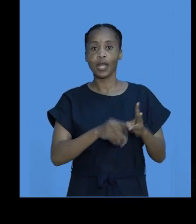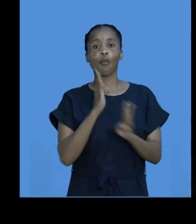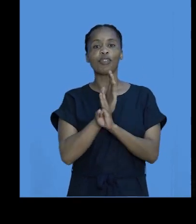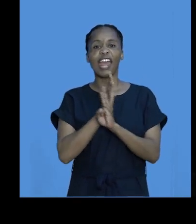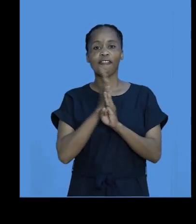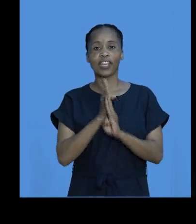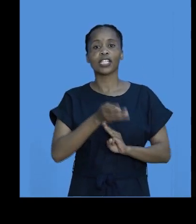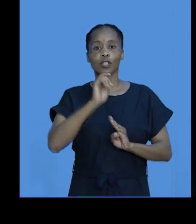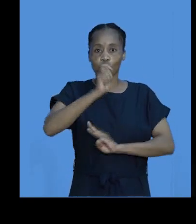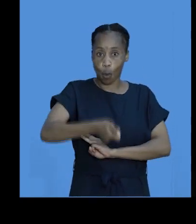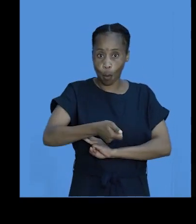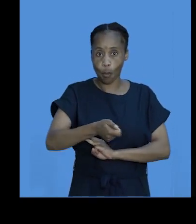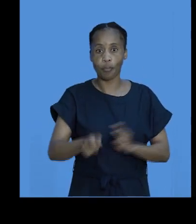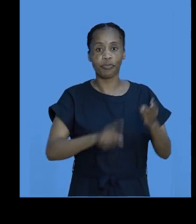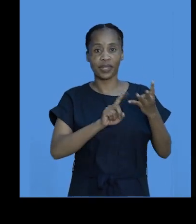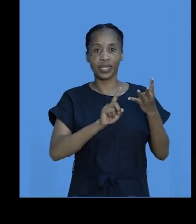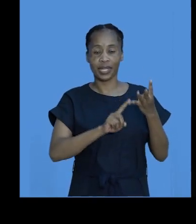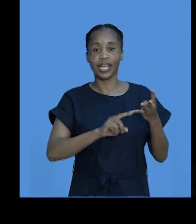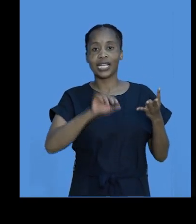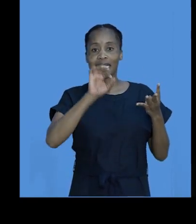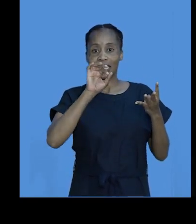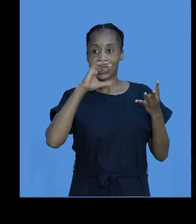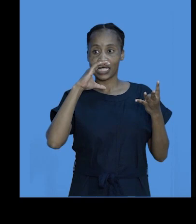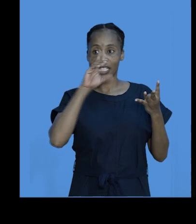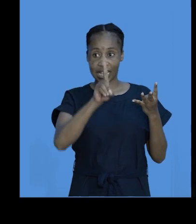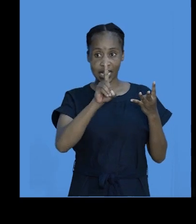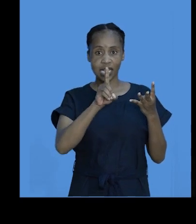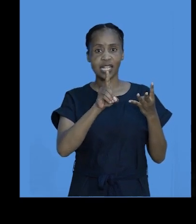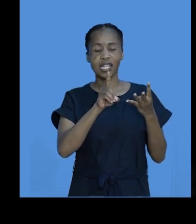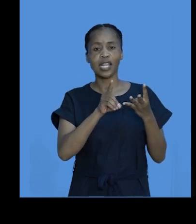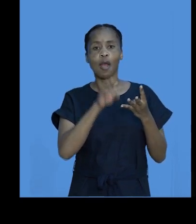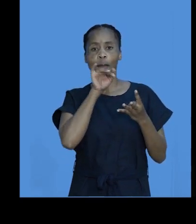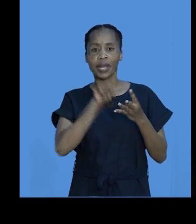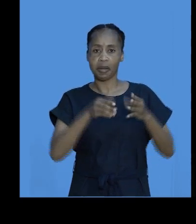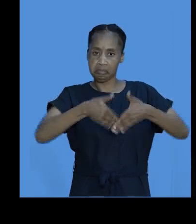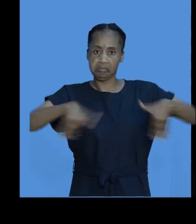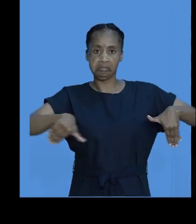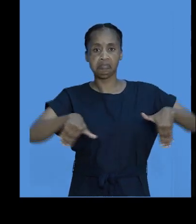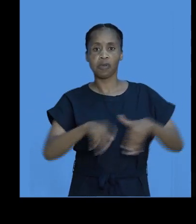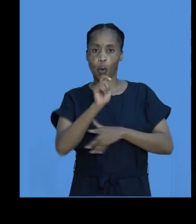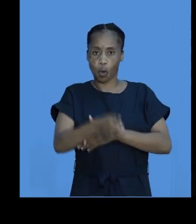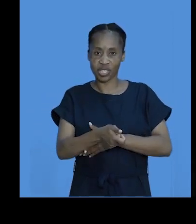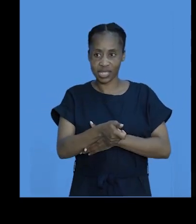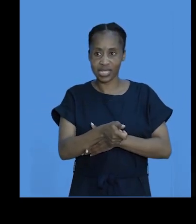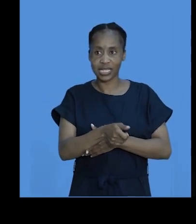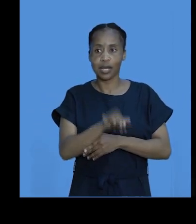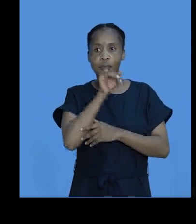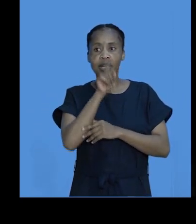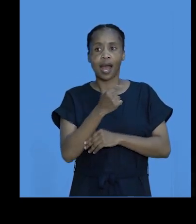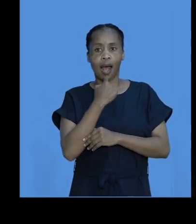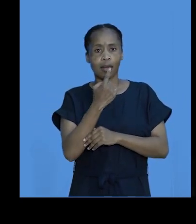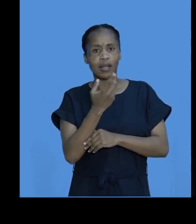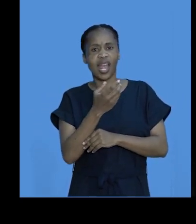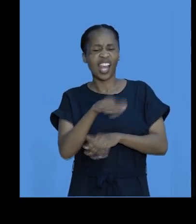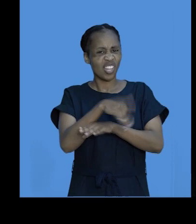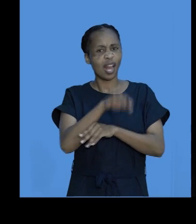private cost. Then D says a marginal cost there. Right, so when we're speaking of a social benefit, we are looking at something